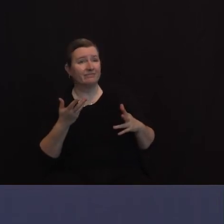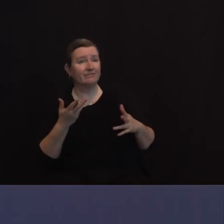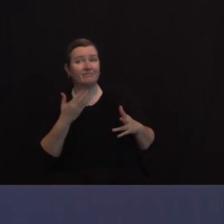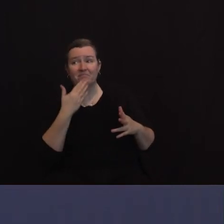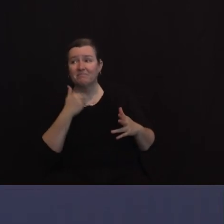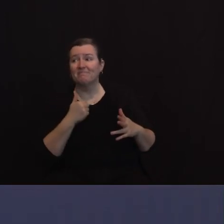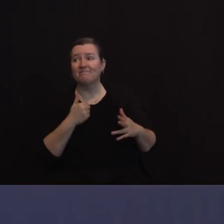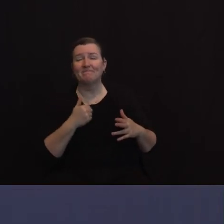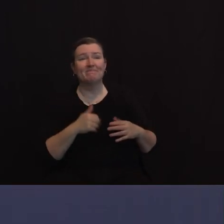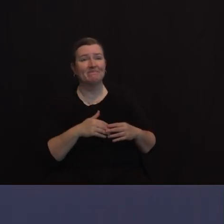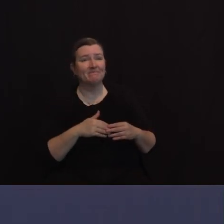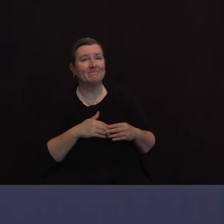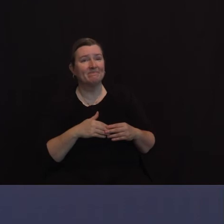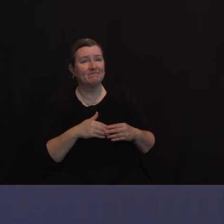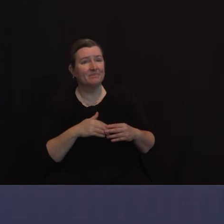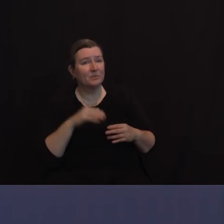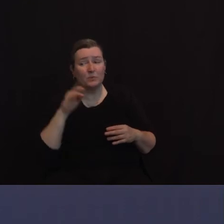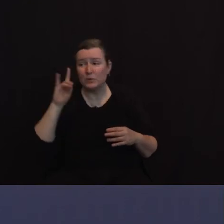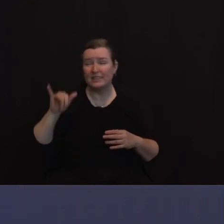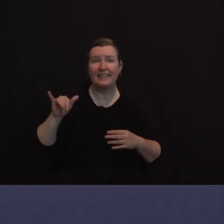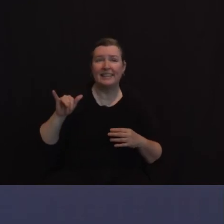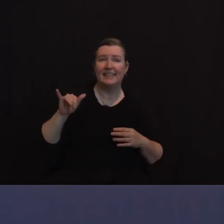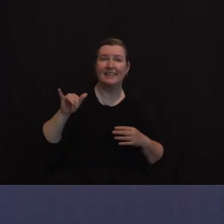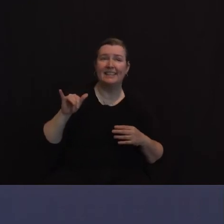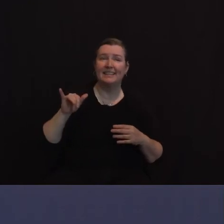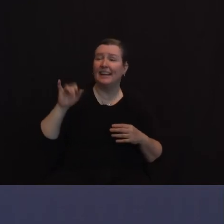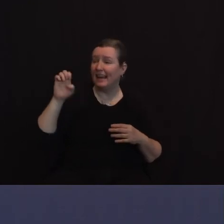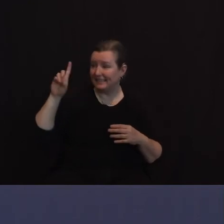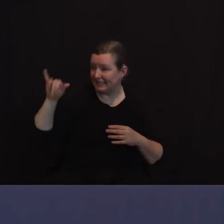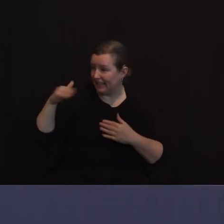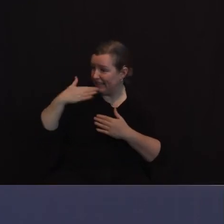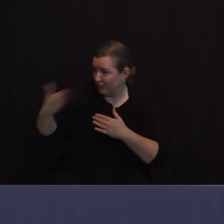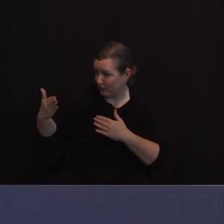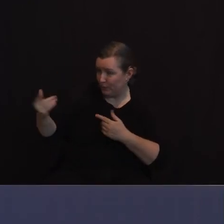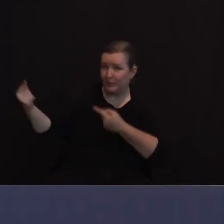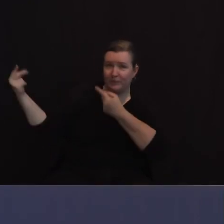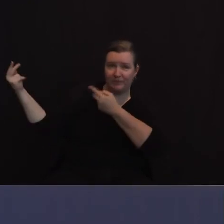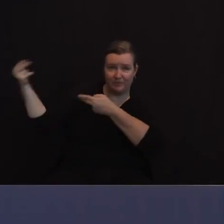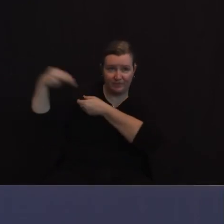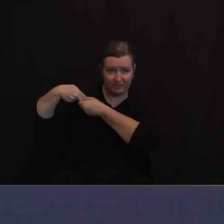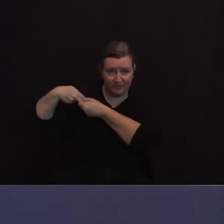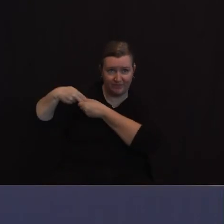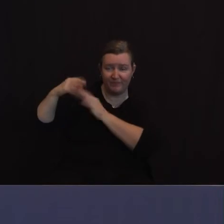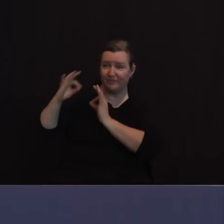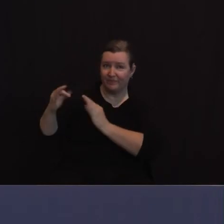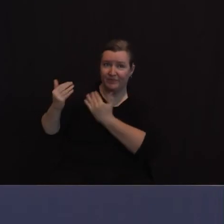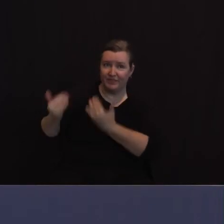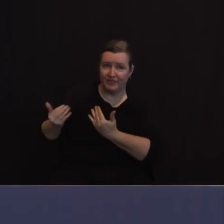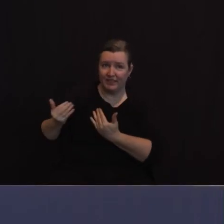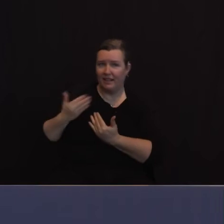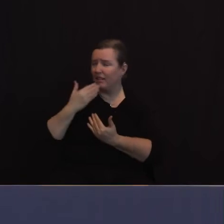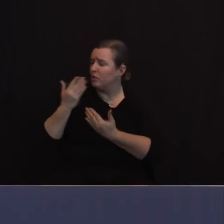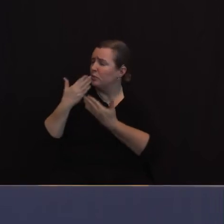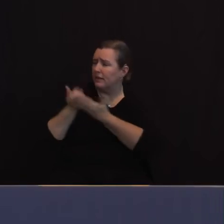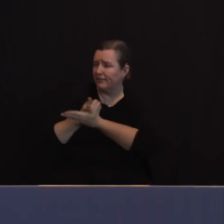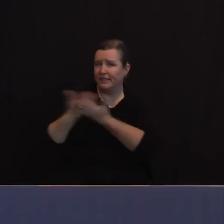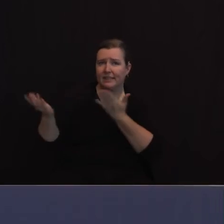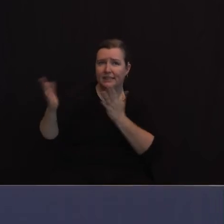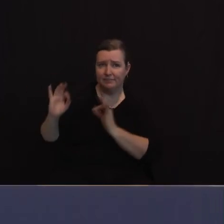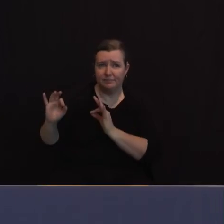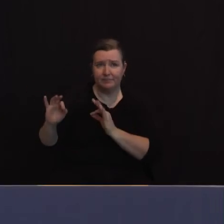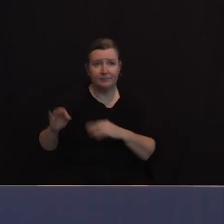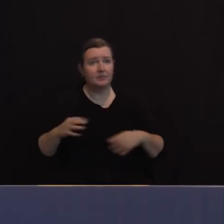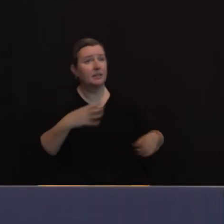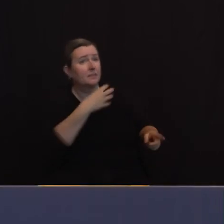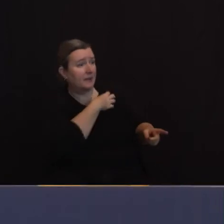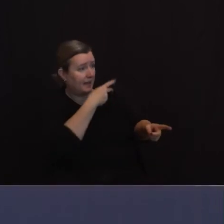Judy and Eddie, thank you both for today and for everything. Deep appreciation. Pat, likewise